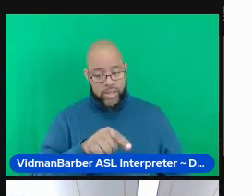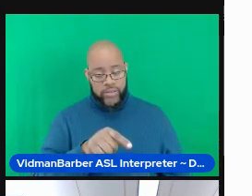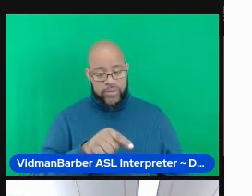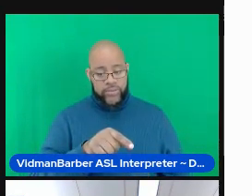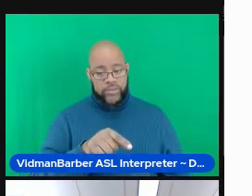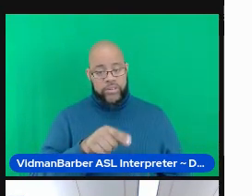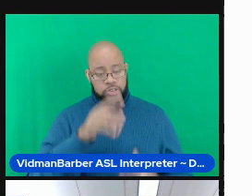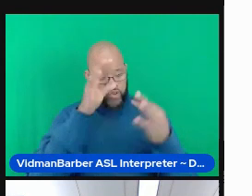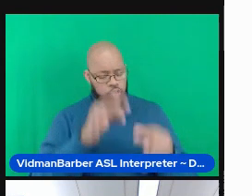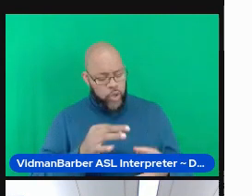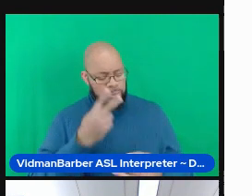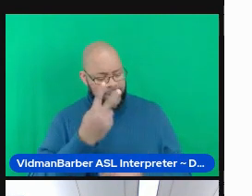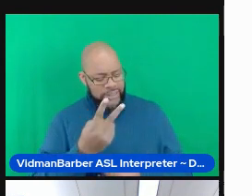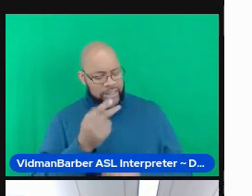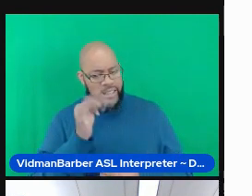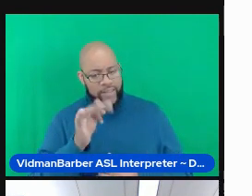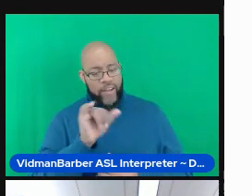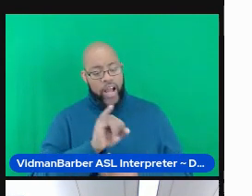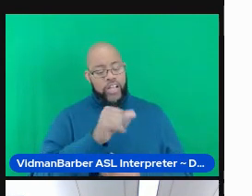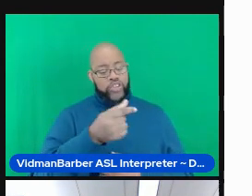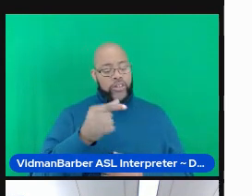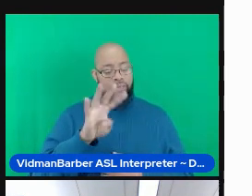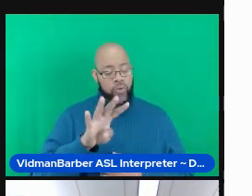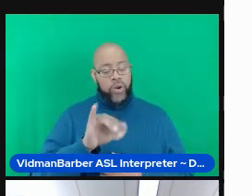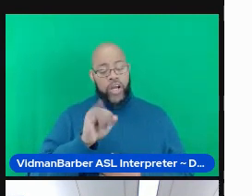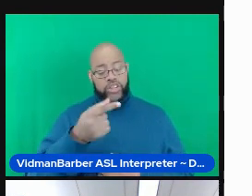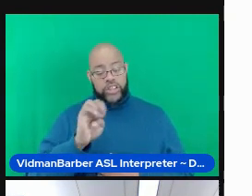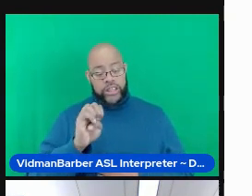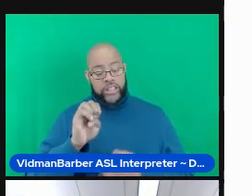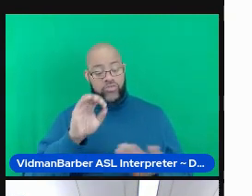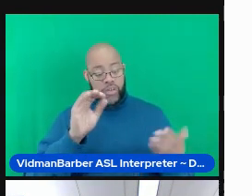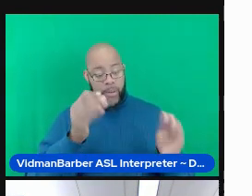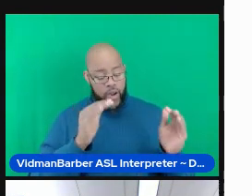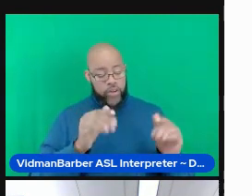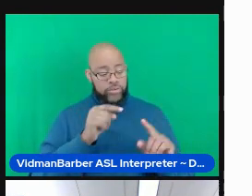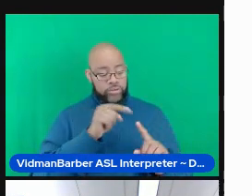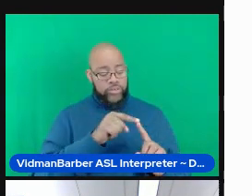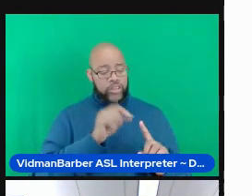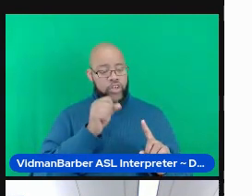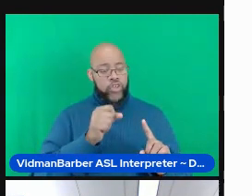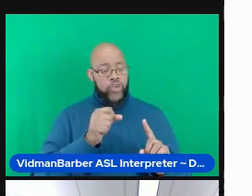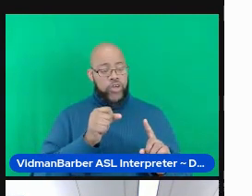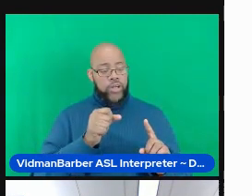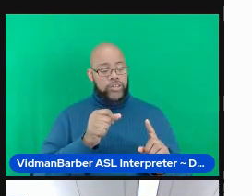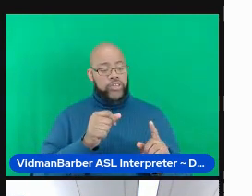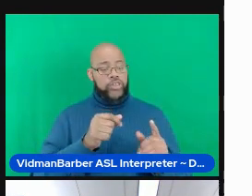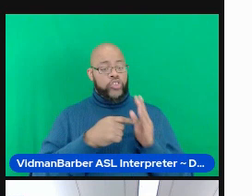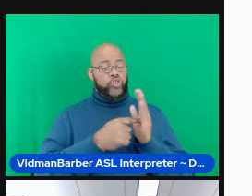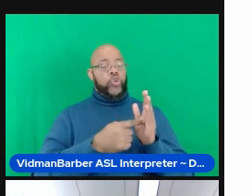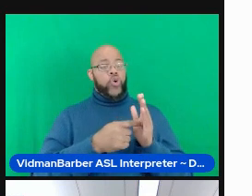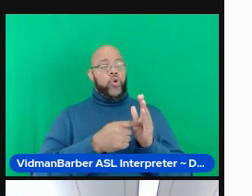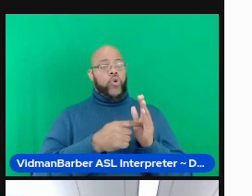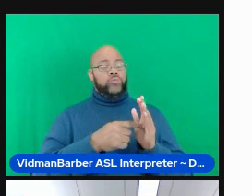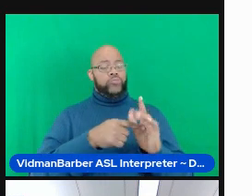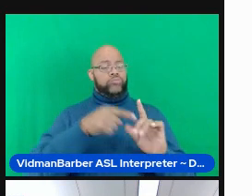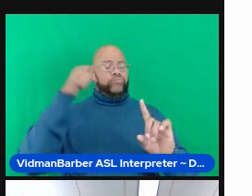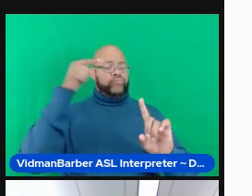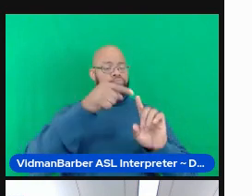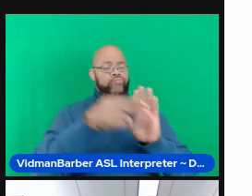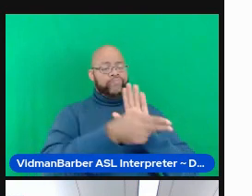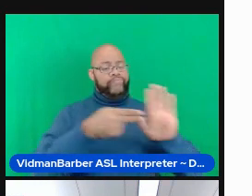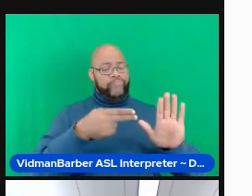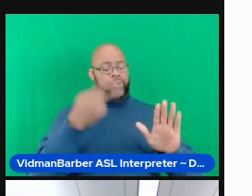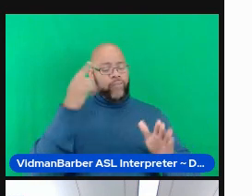determine if the IgG4 IgE ratio could serve as a biomarker for the diagnosis of patients